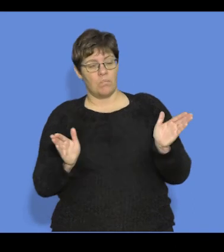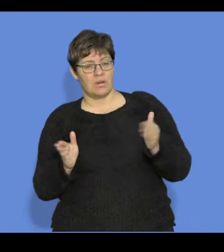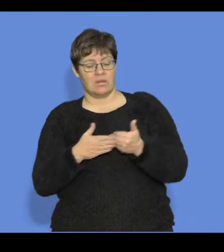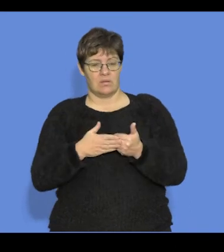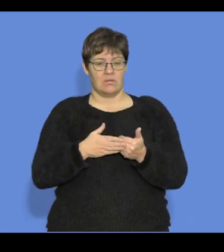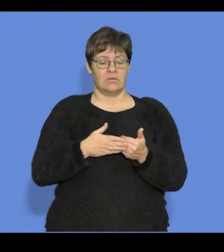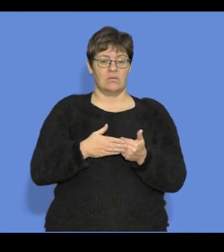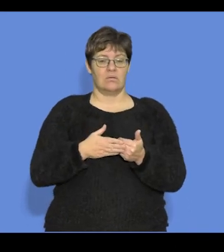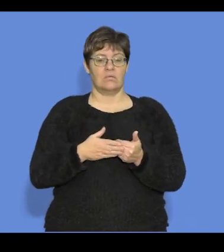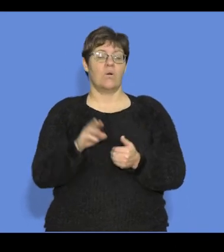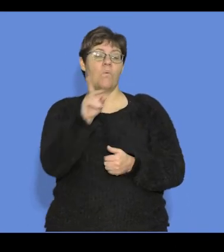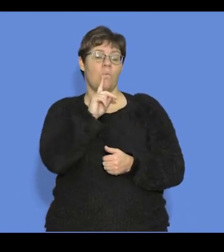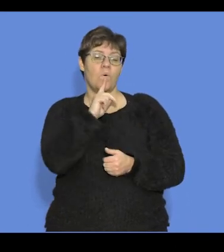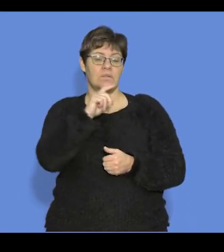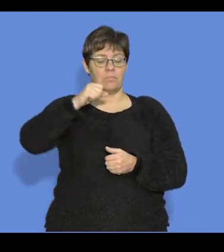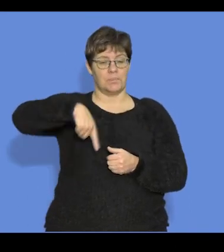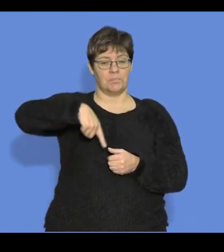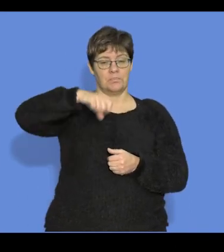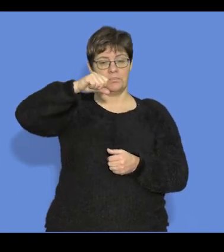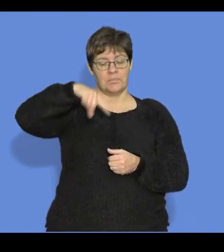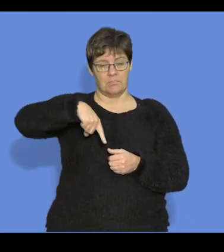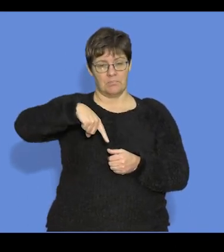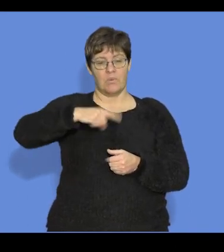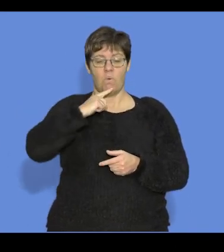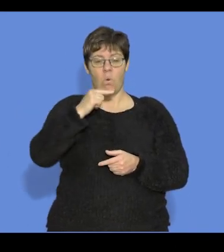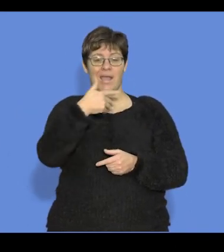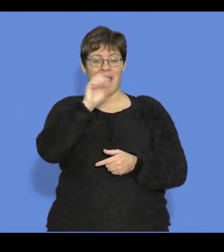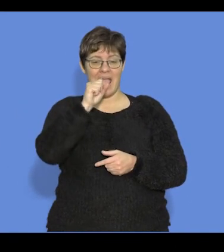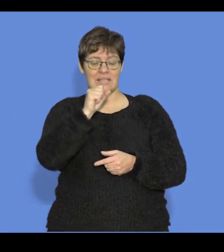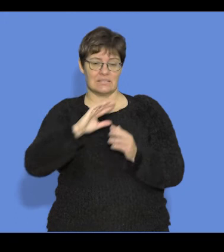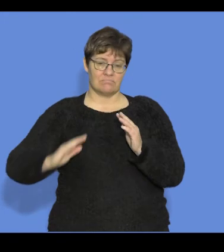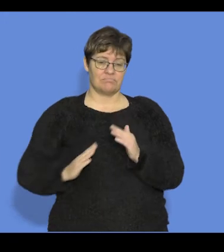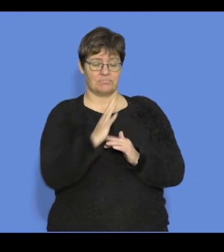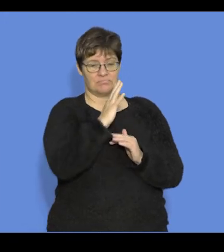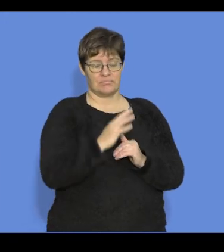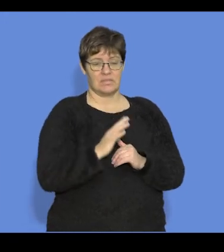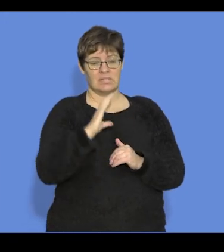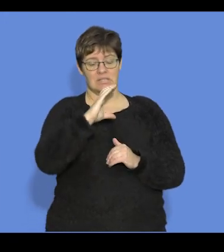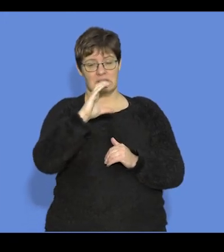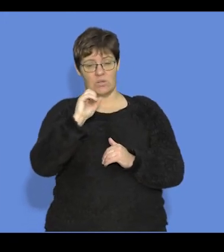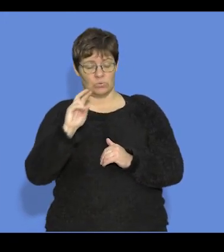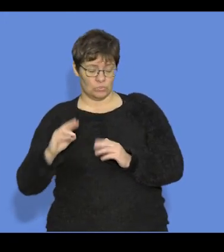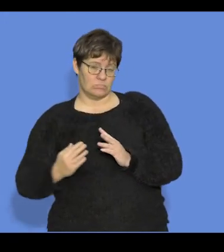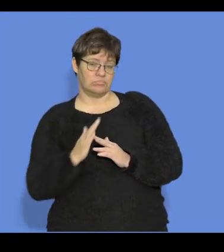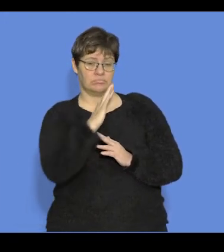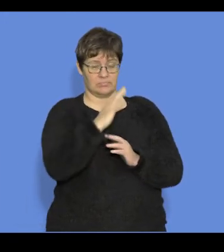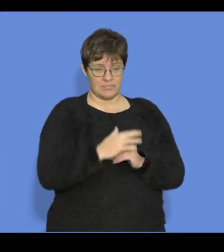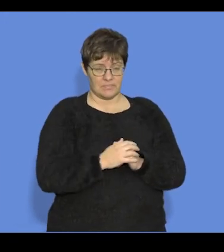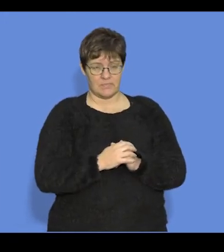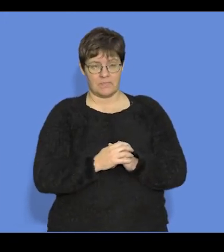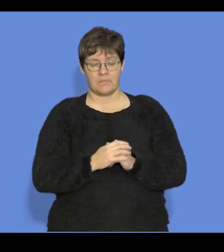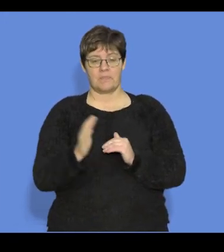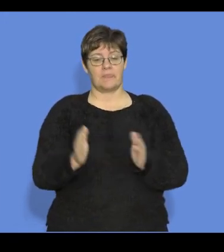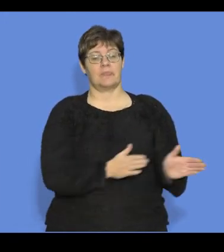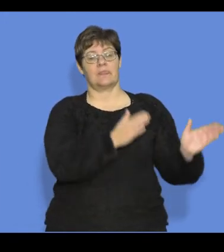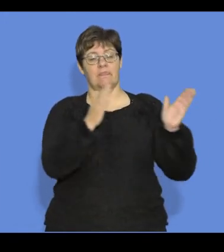to let water out of the leaf or to let gases into the leaf. Okay, then it starts